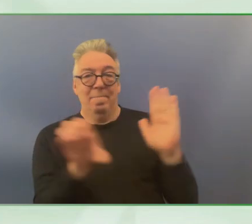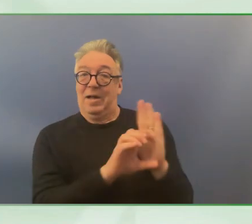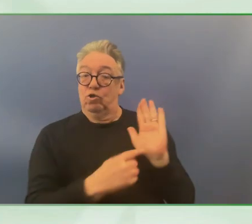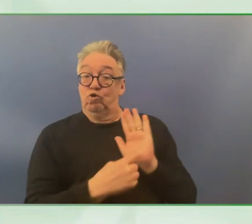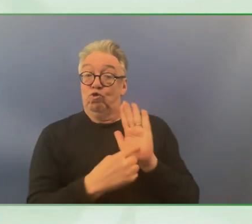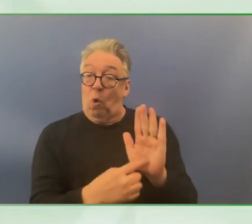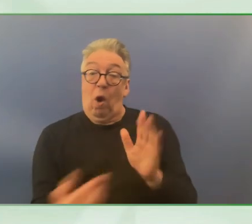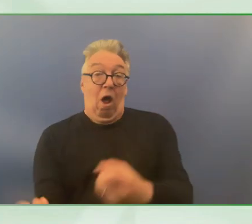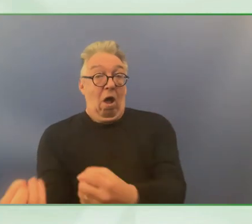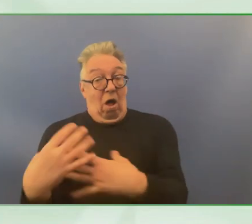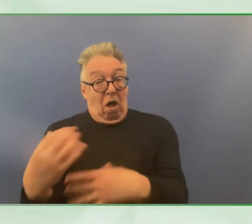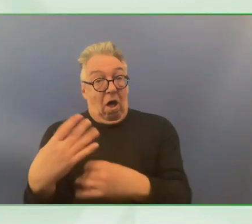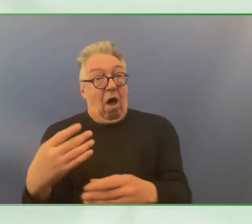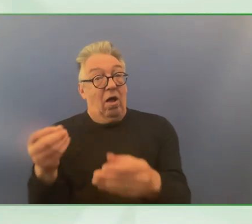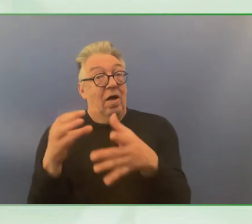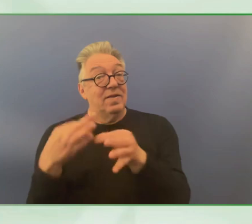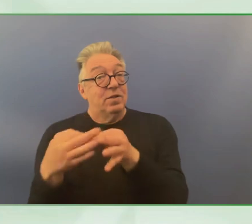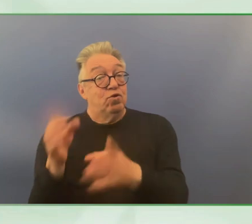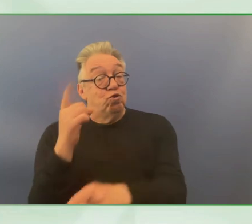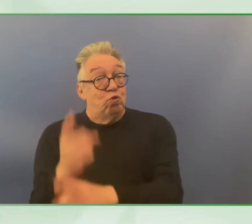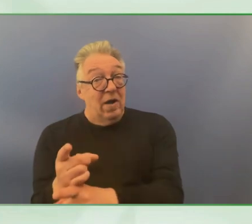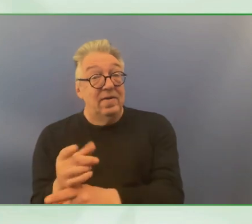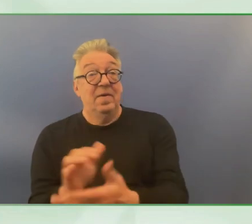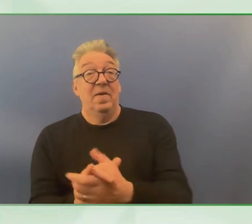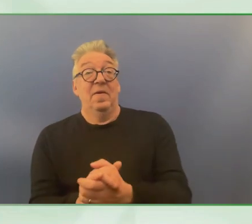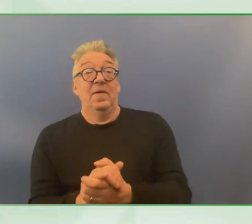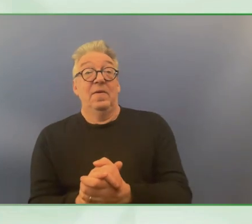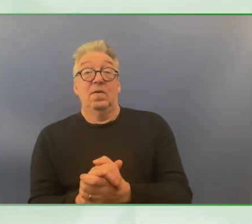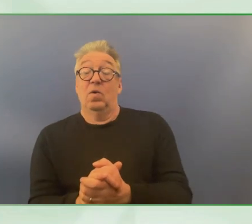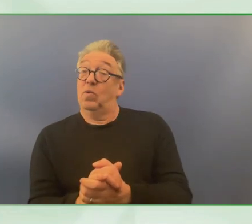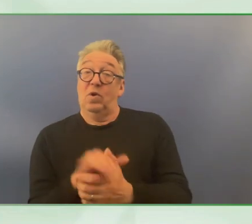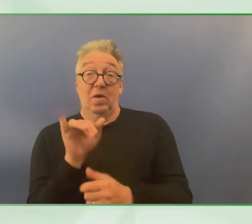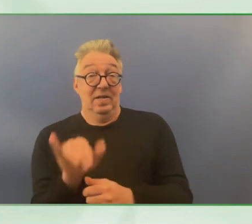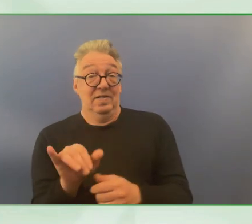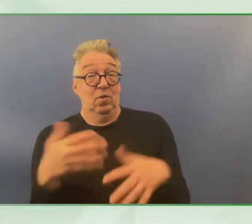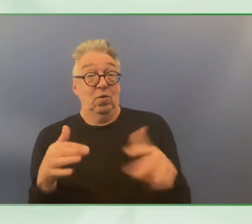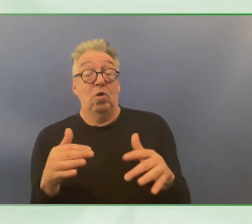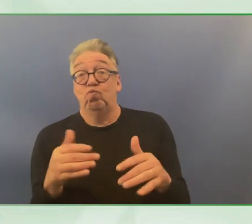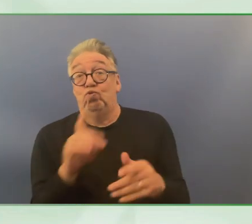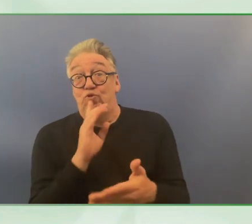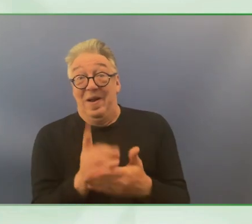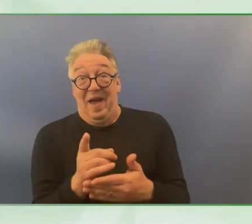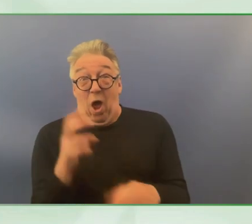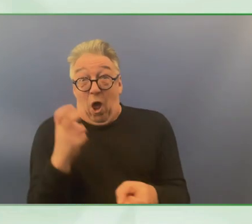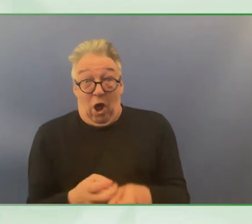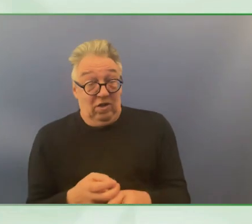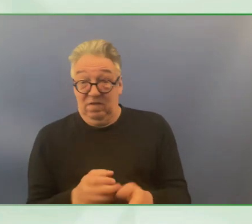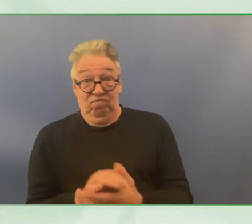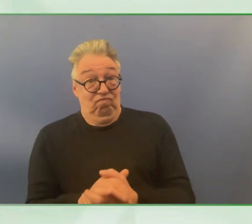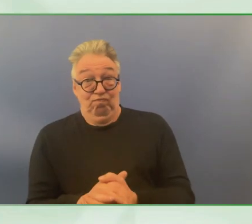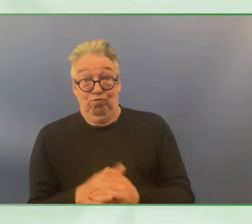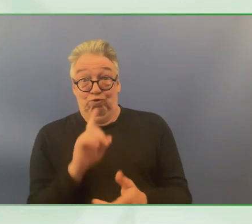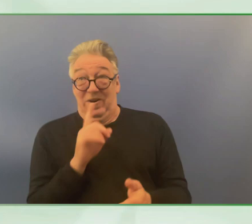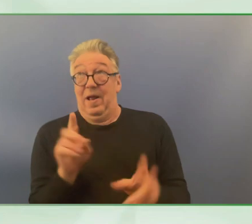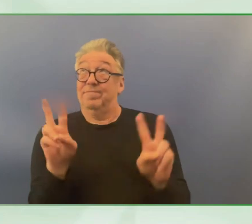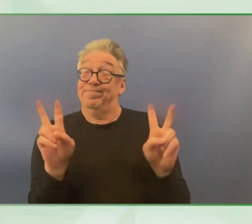so that this picture also work for this community. This is also comparatively easy to other tasks.